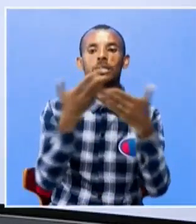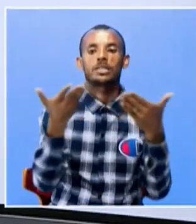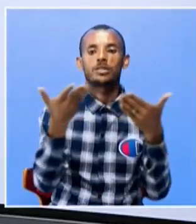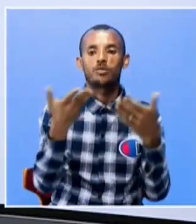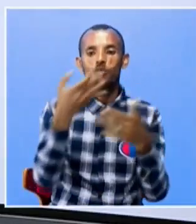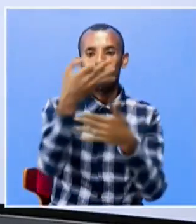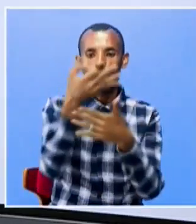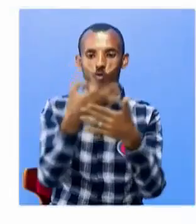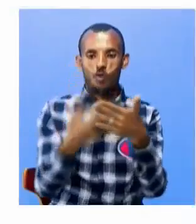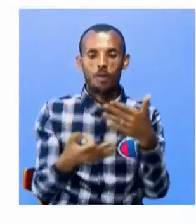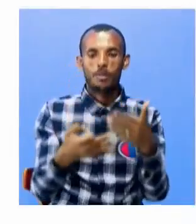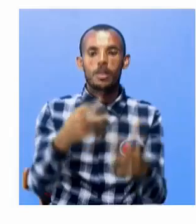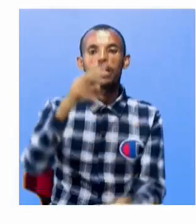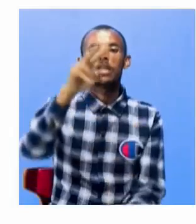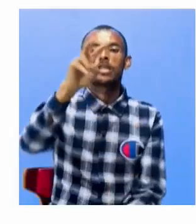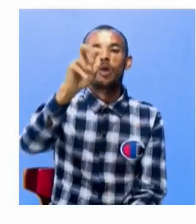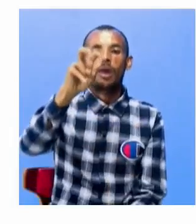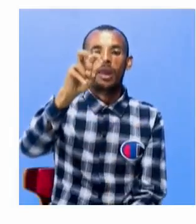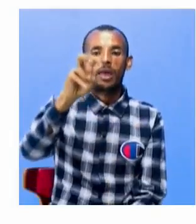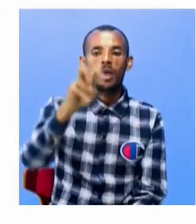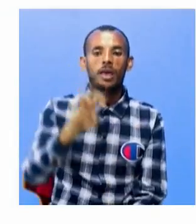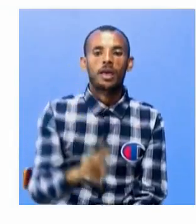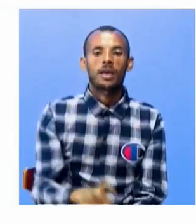this. 20%